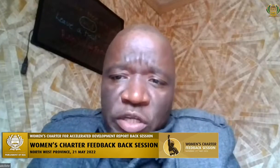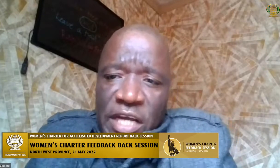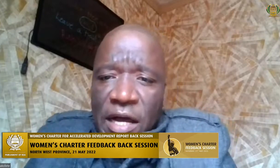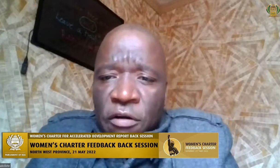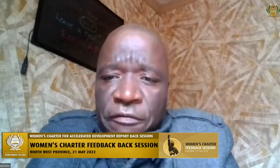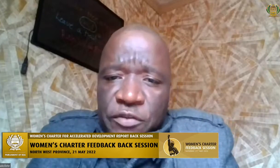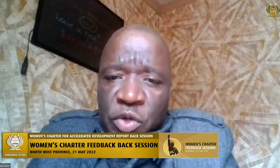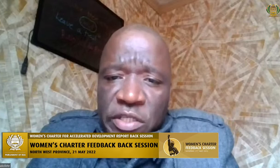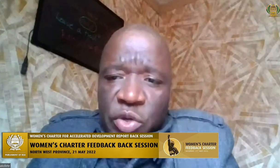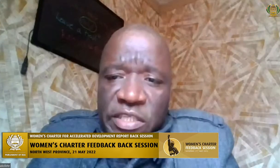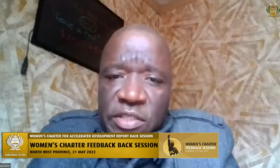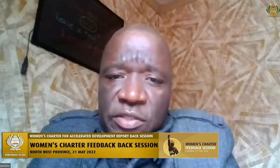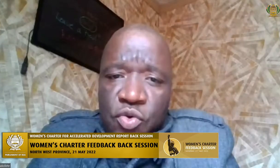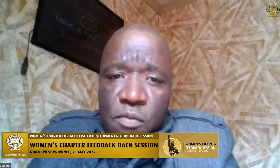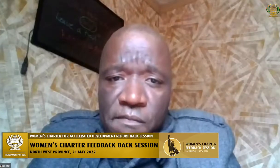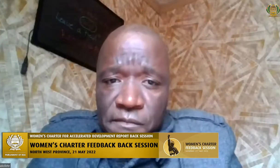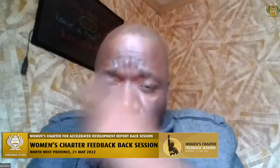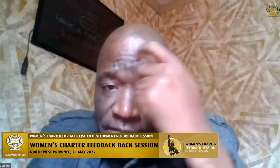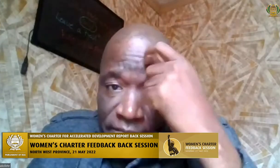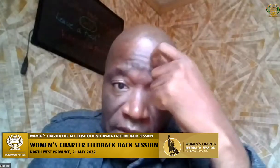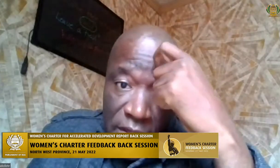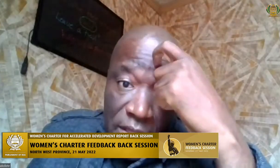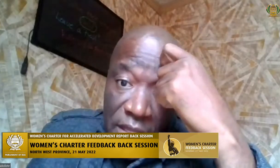first quarter of 2022